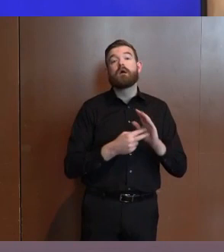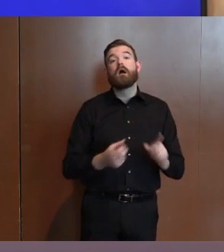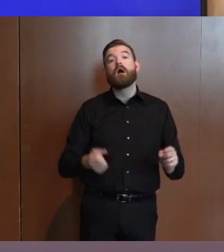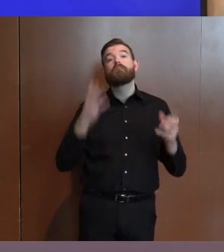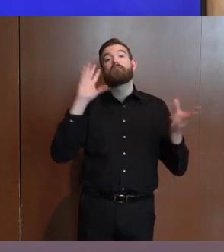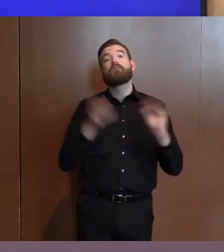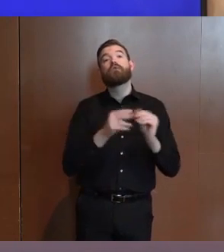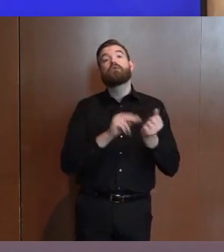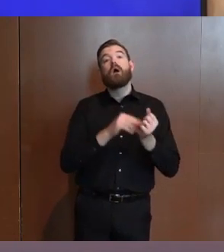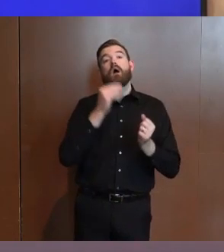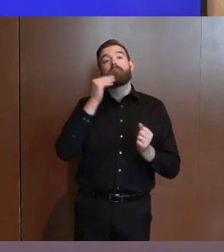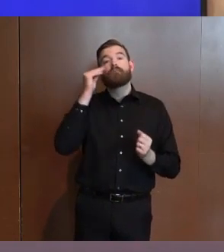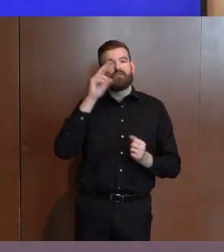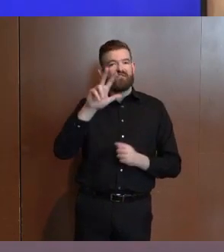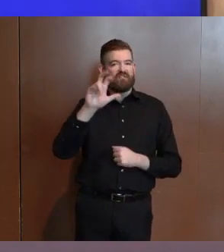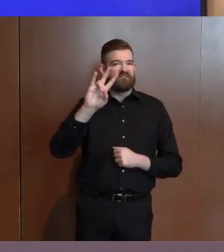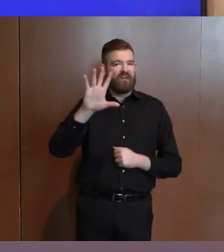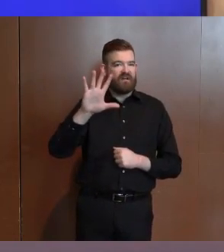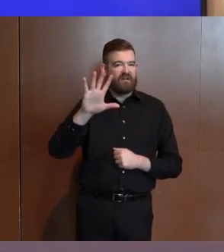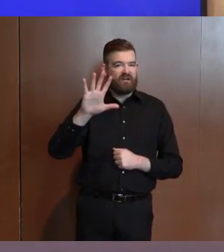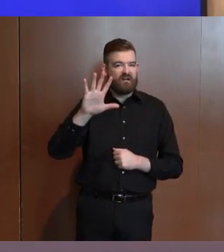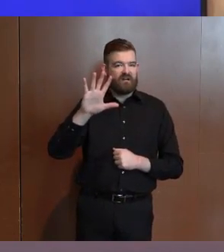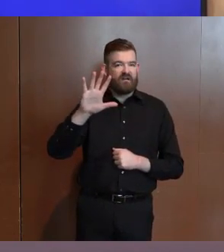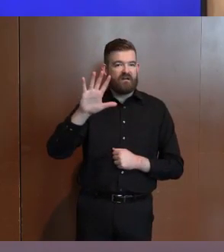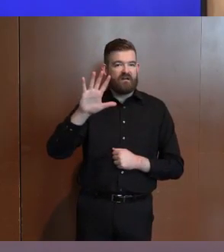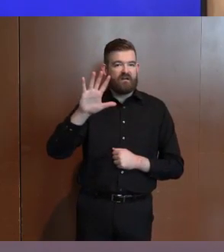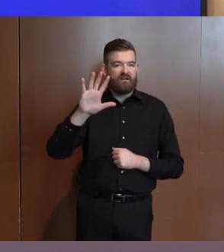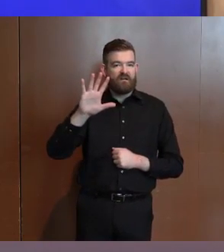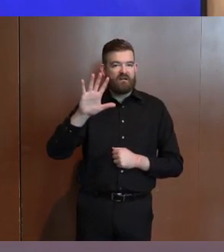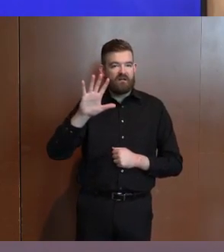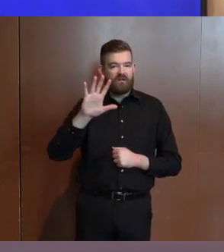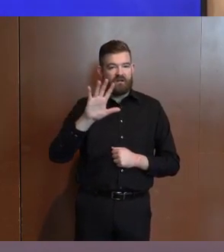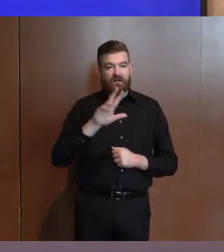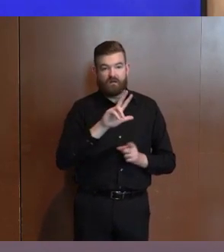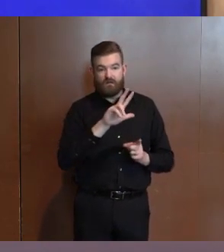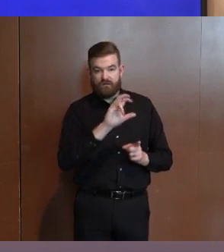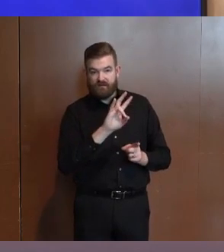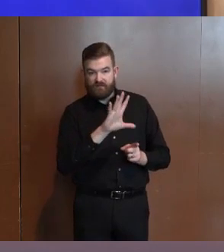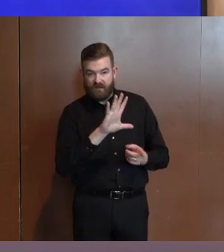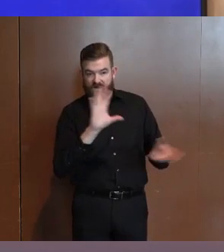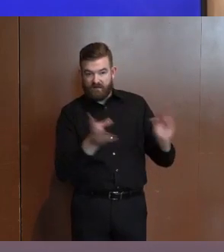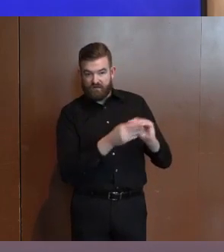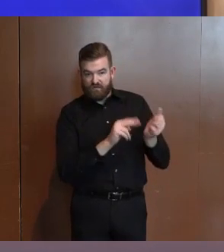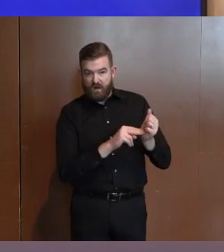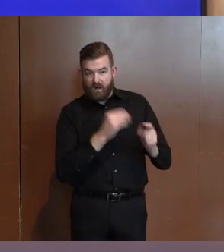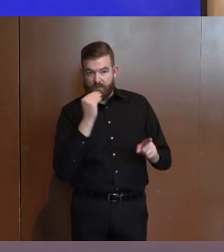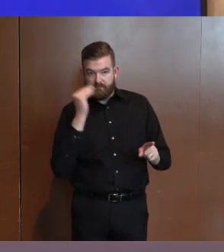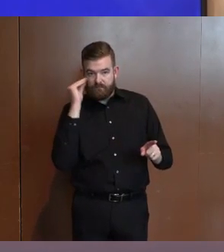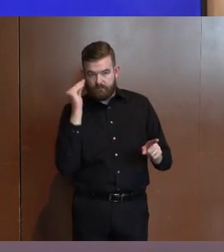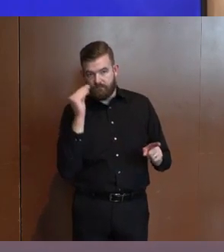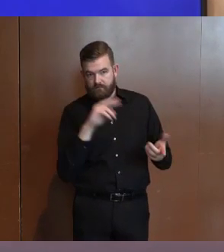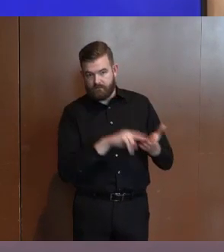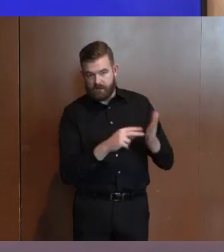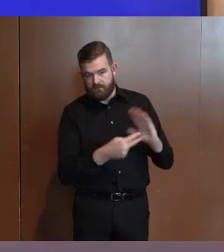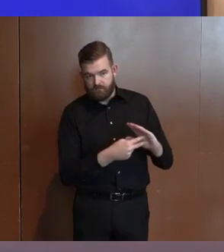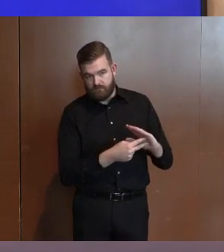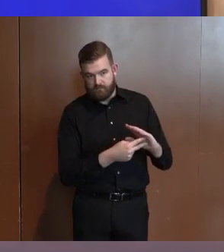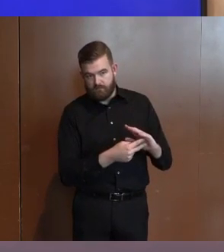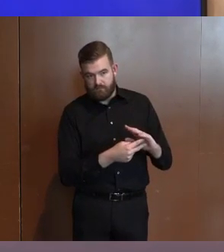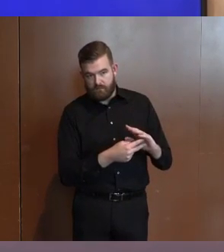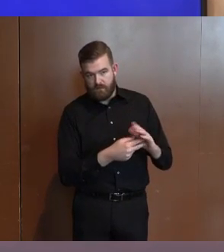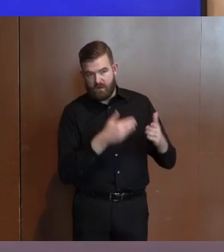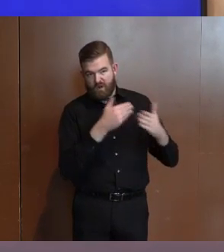that's now creeping up to about a quarter of the long-term care facilities. If you roll the tape back, perhaps to a week ago at most,